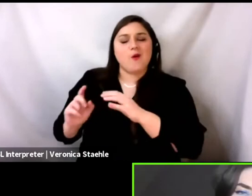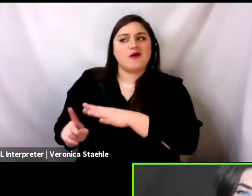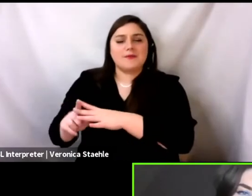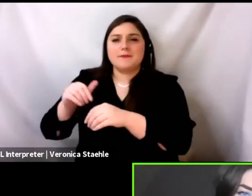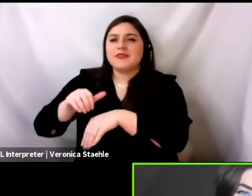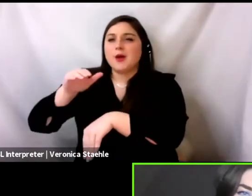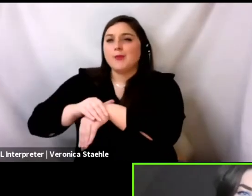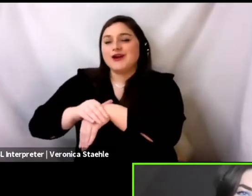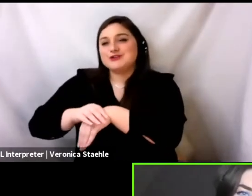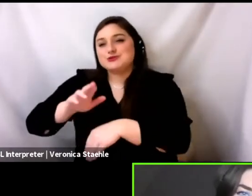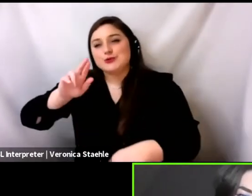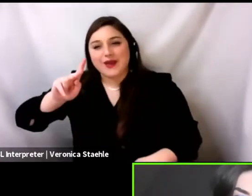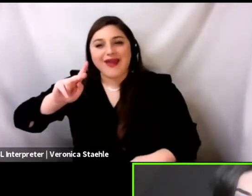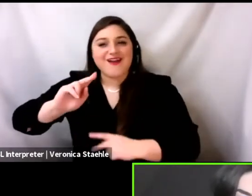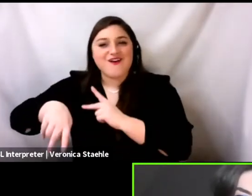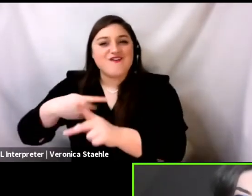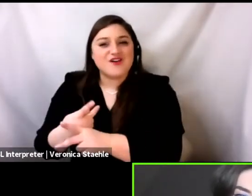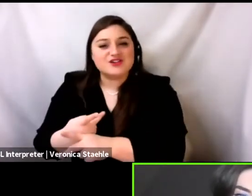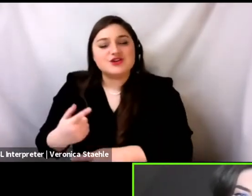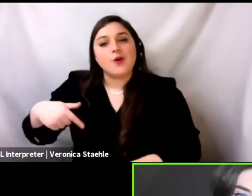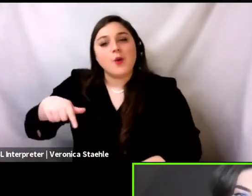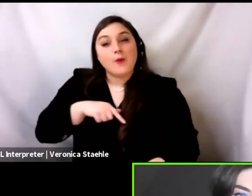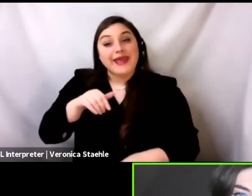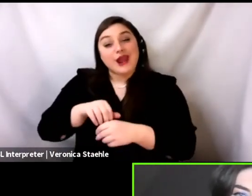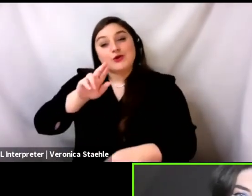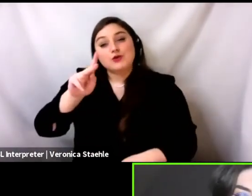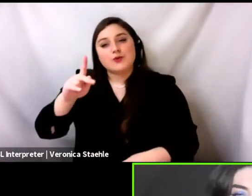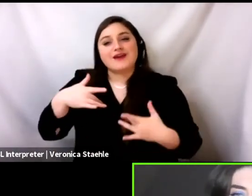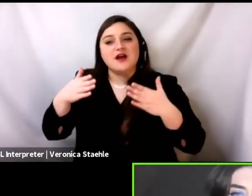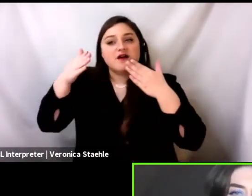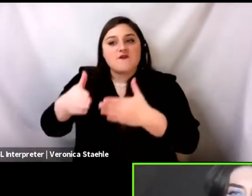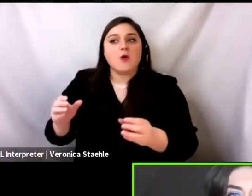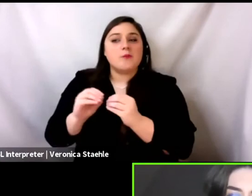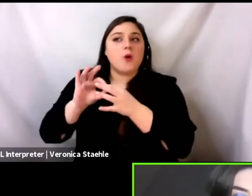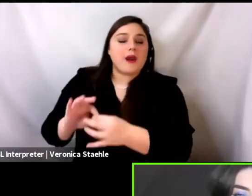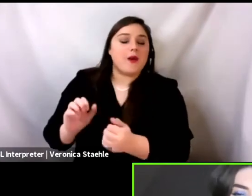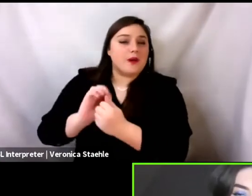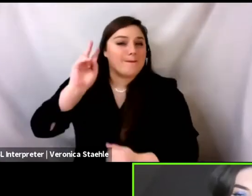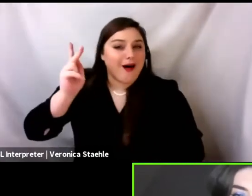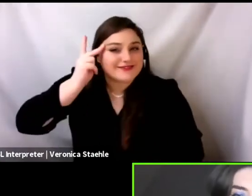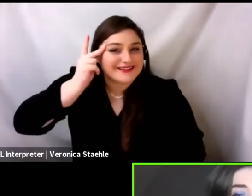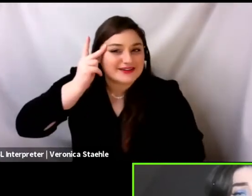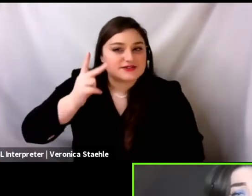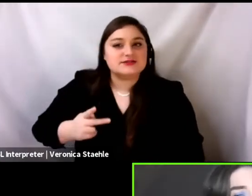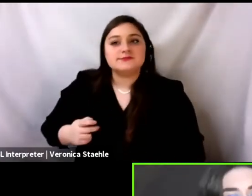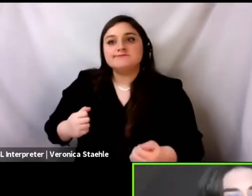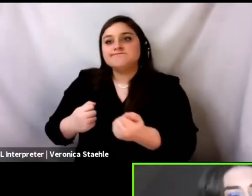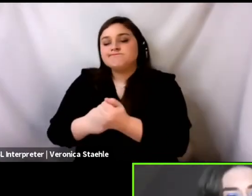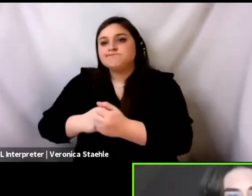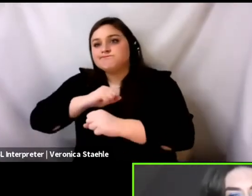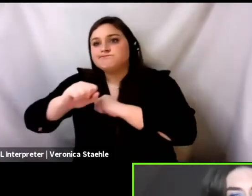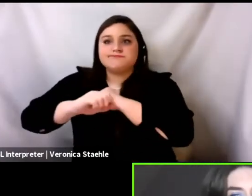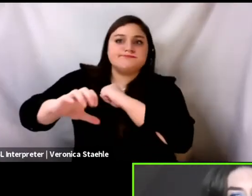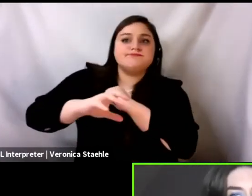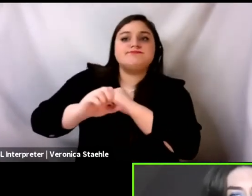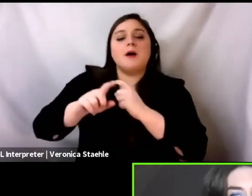like a little bit more relentlessly focused on, you know, the politics of it and lobbying and the dry stuff. But I'm very excited by what